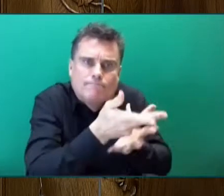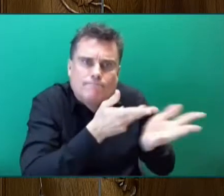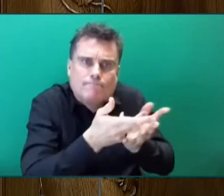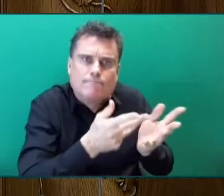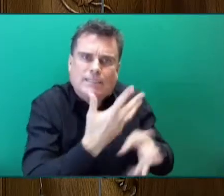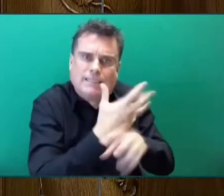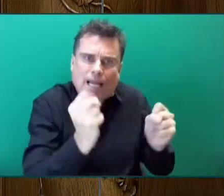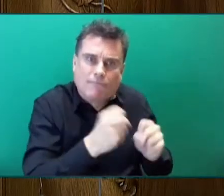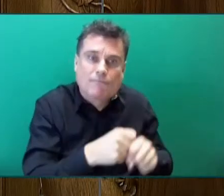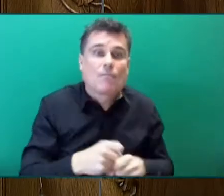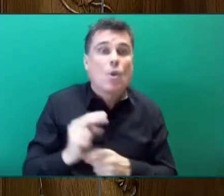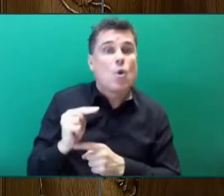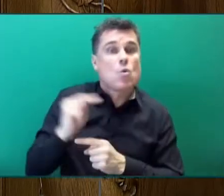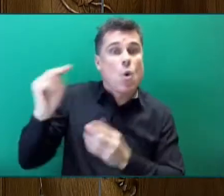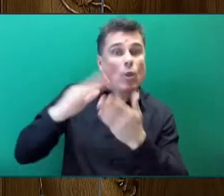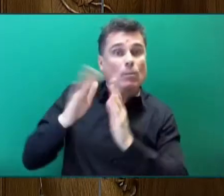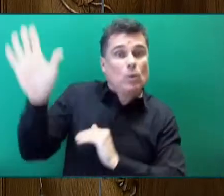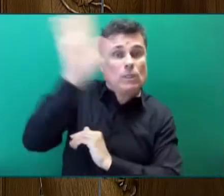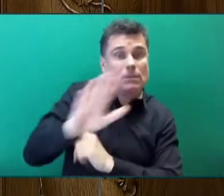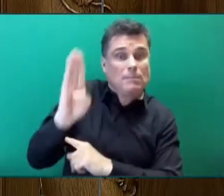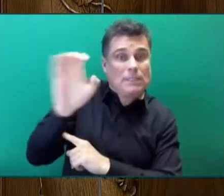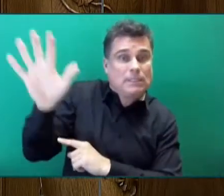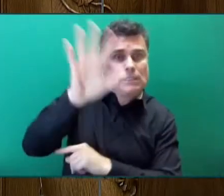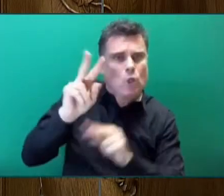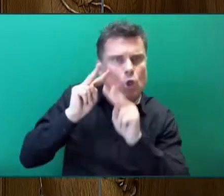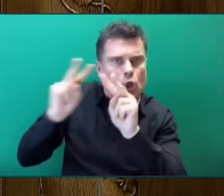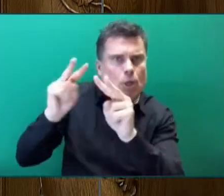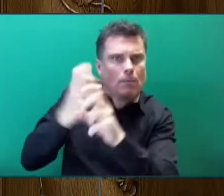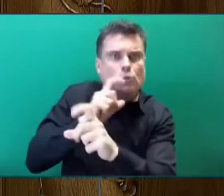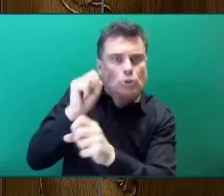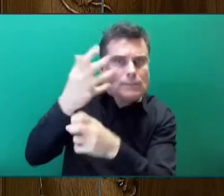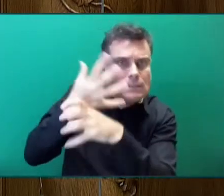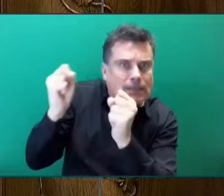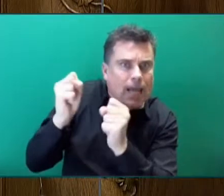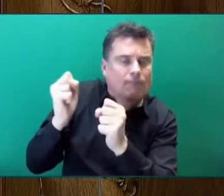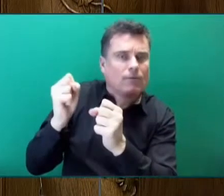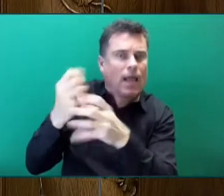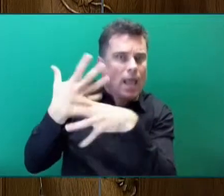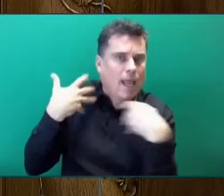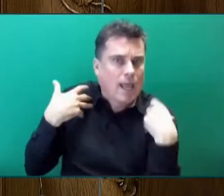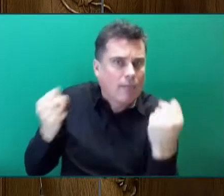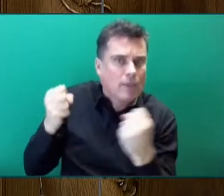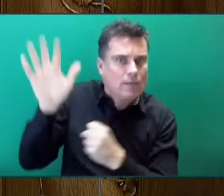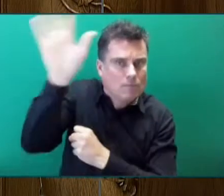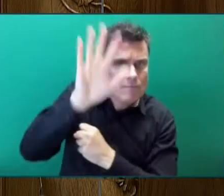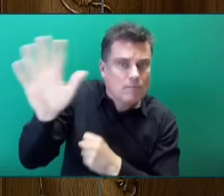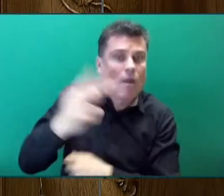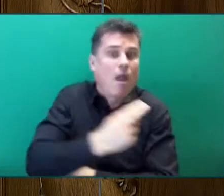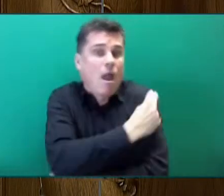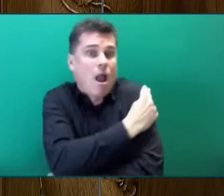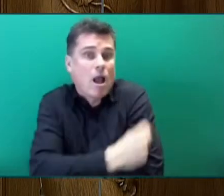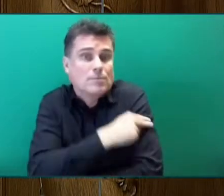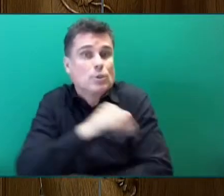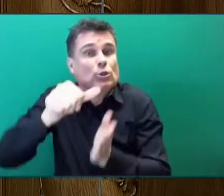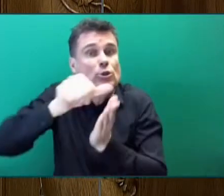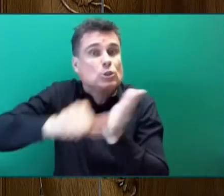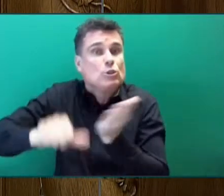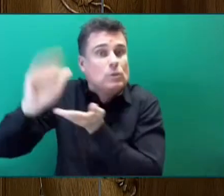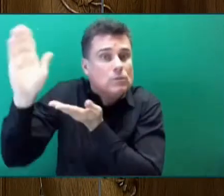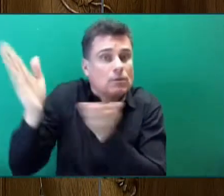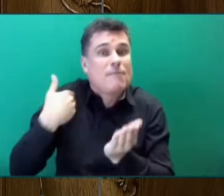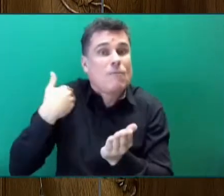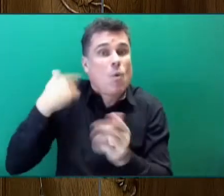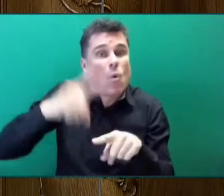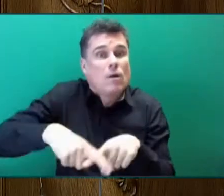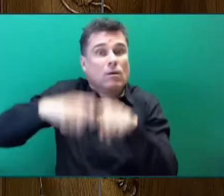non-urgent surgeries to prepare for the initial surge of hospitalizations. secured the large amounts of personal protective equipment our frontline